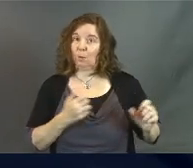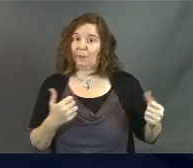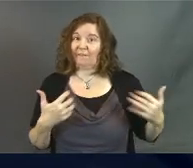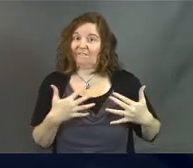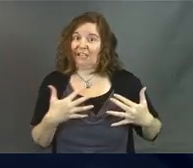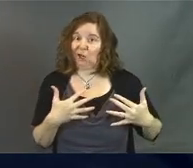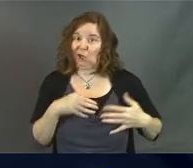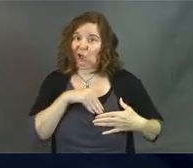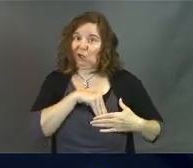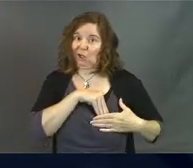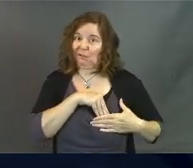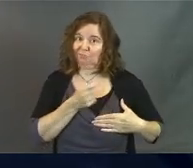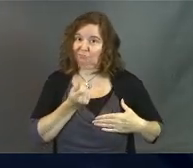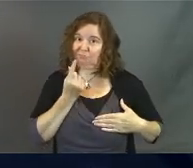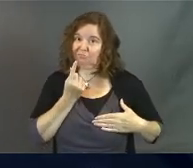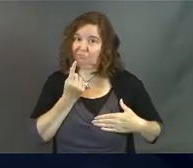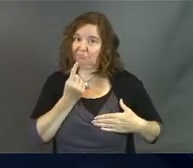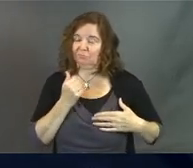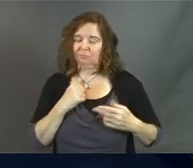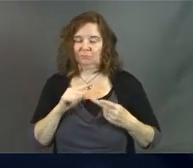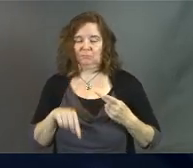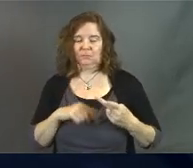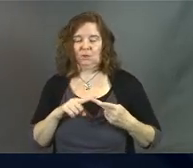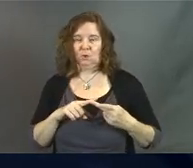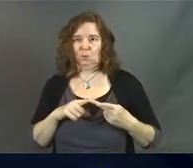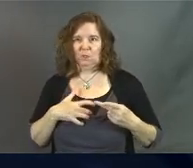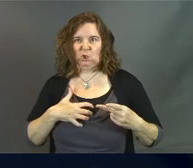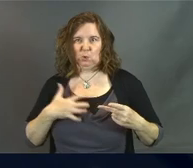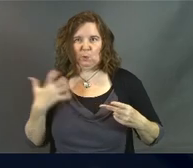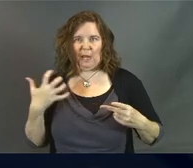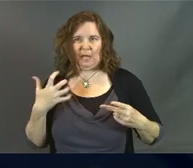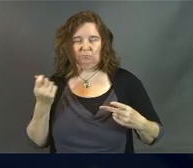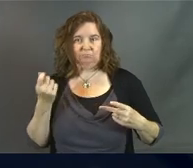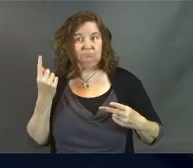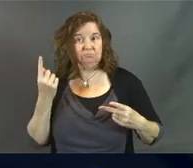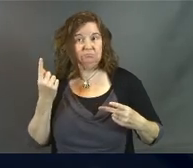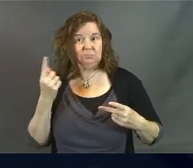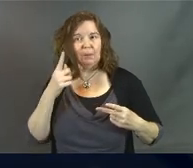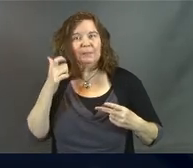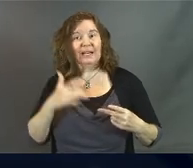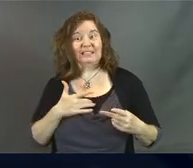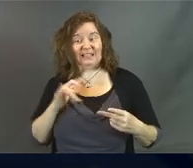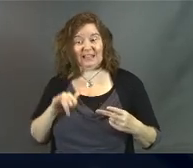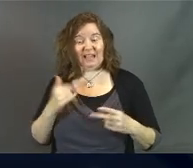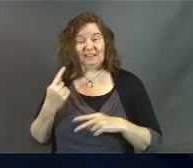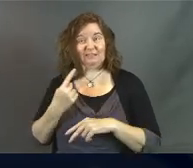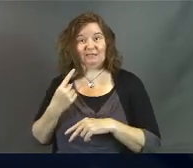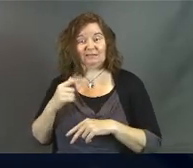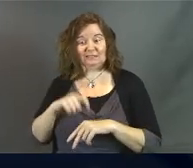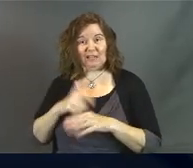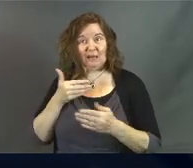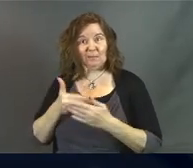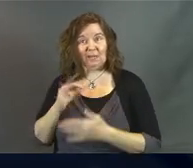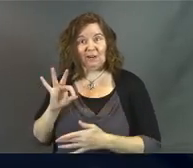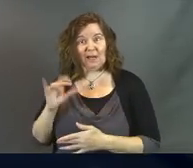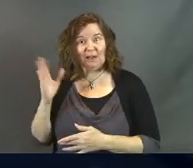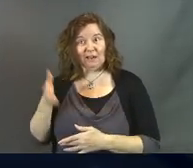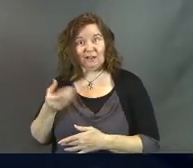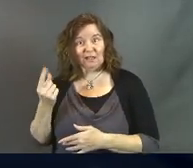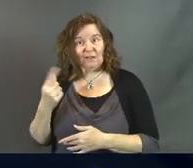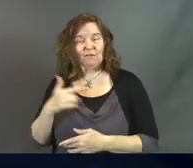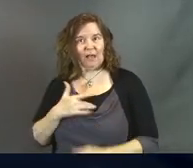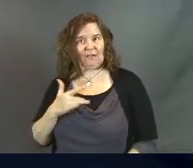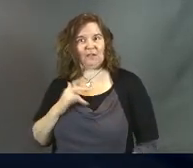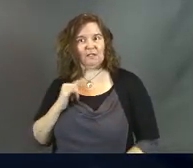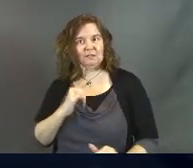fear. I can empathize with the rage because I felt it at the time. I